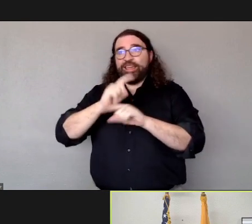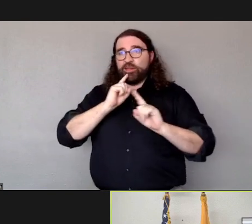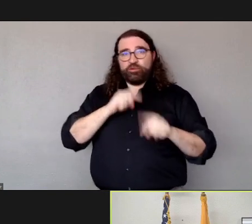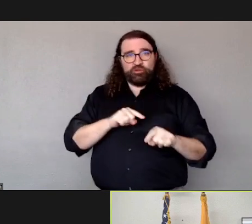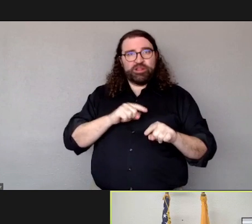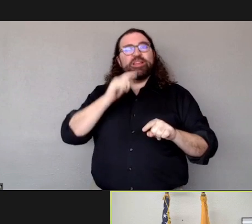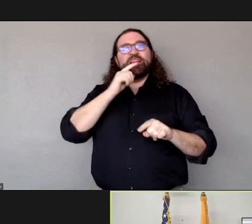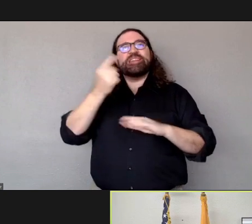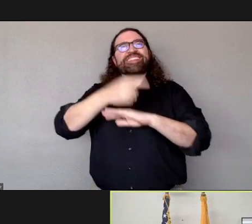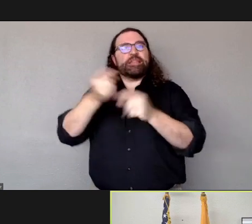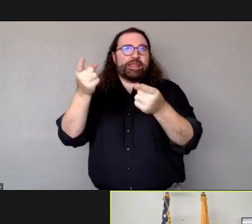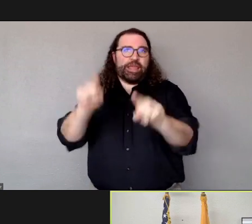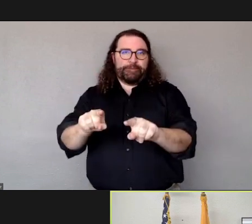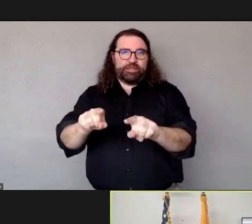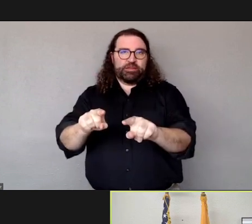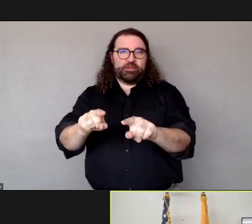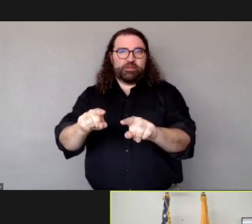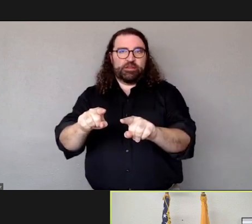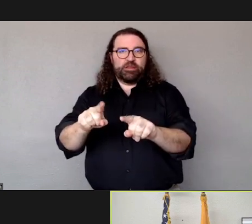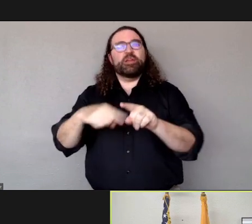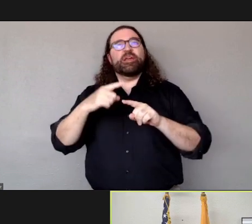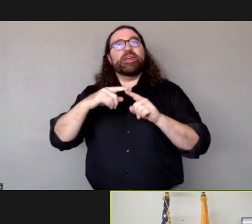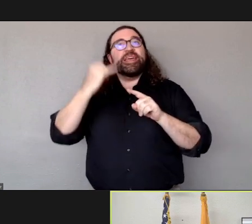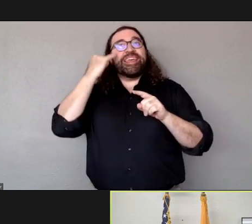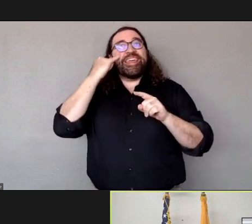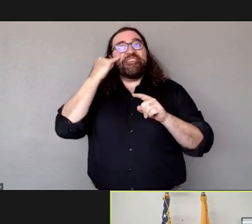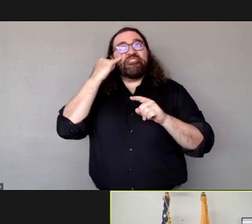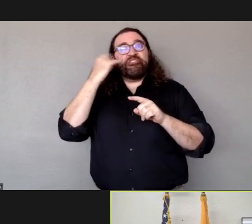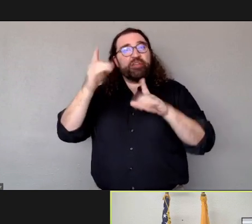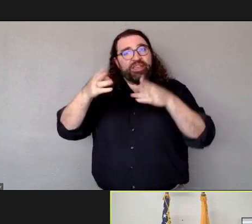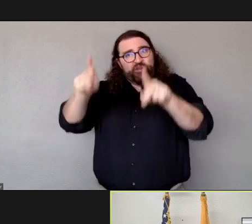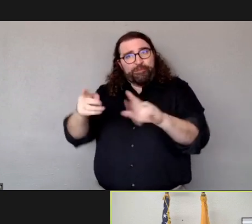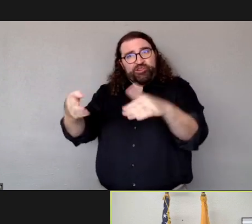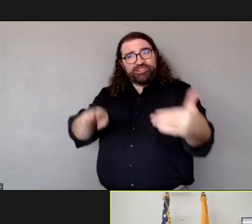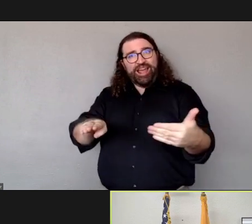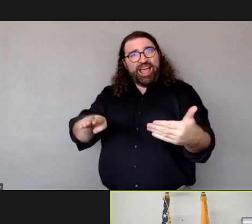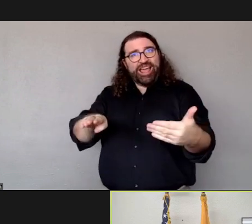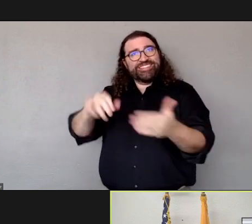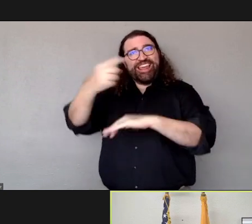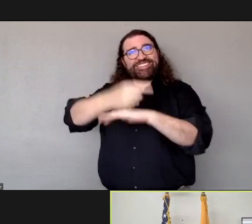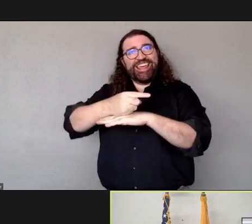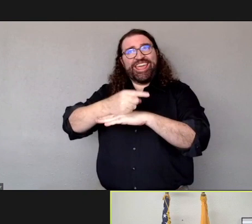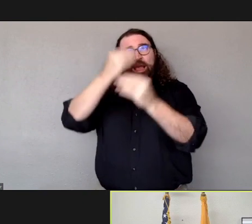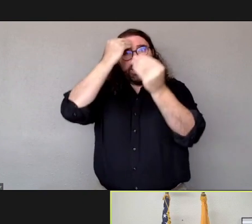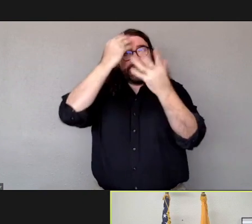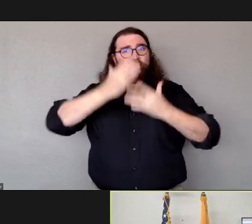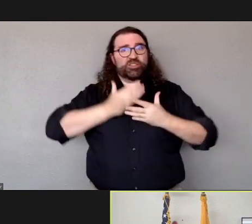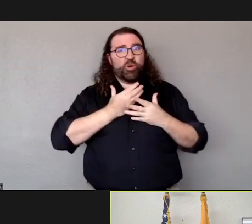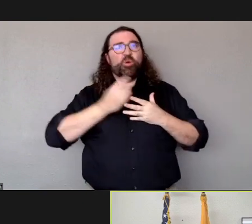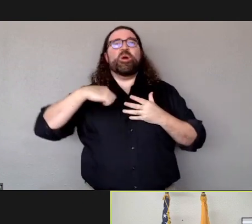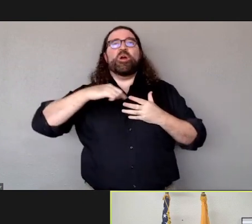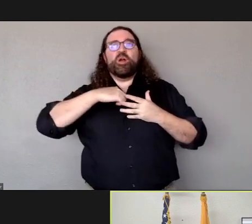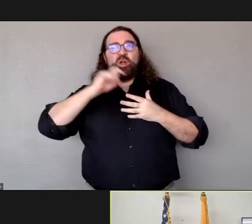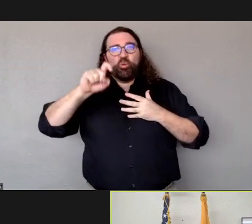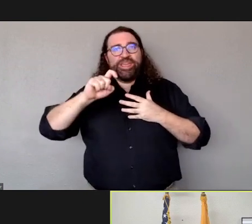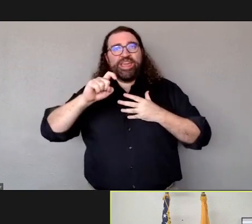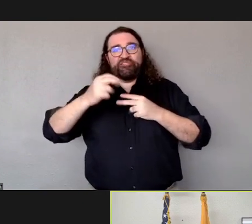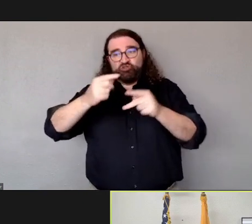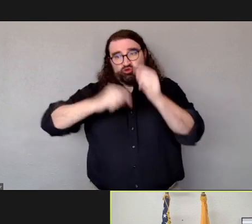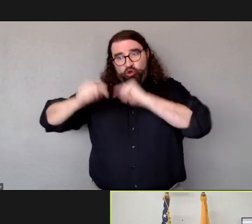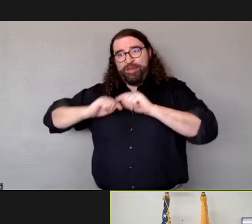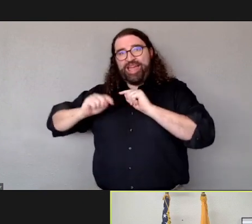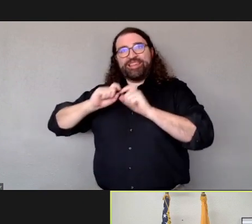day they occur. Because if we report them on the day they occurred, we'd actually have to go back and give you the full last 2 months of every